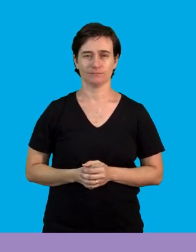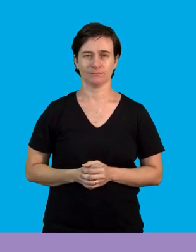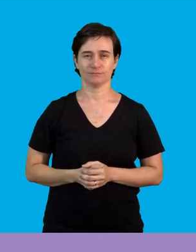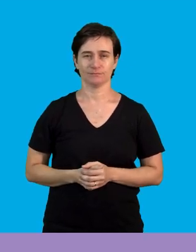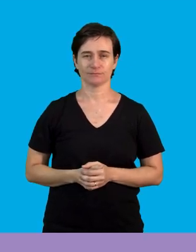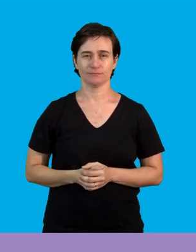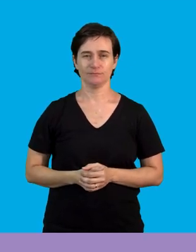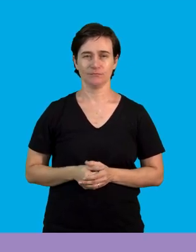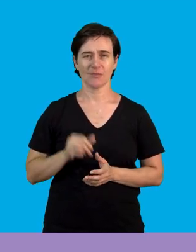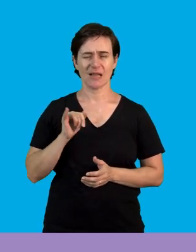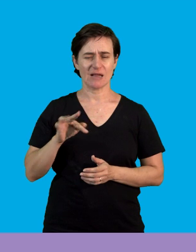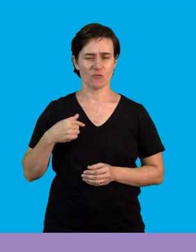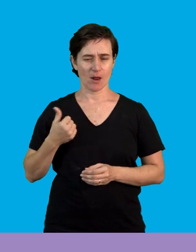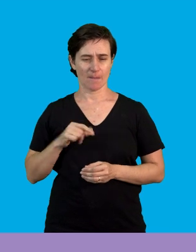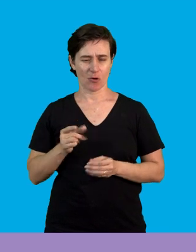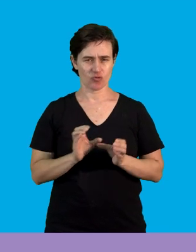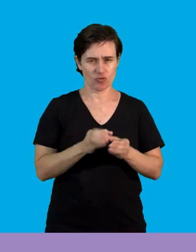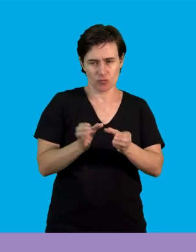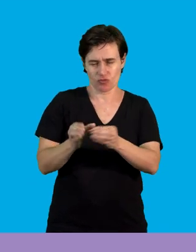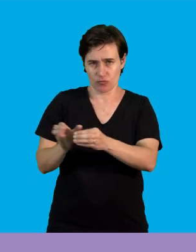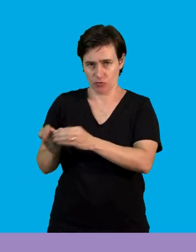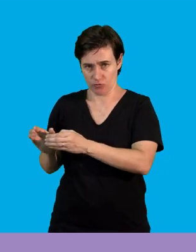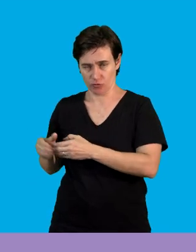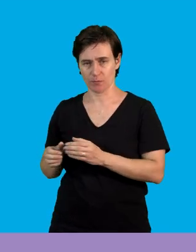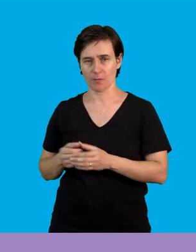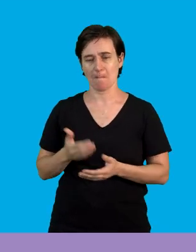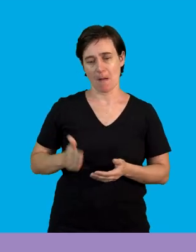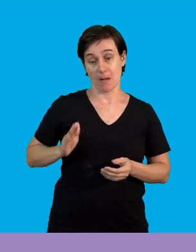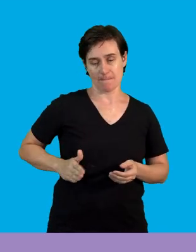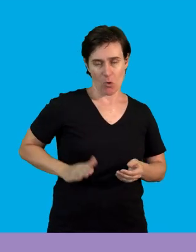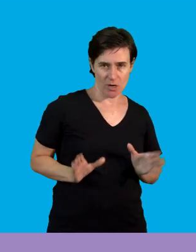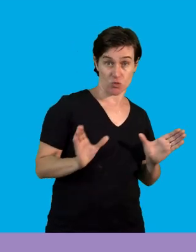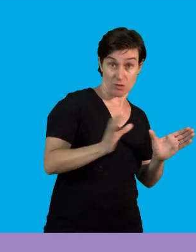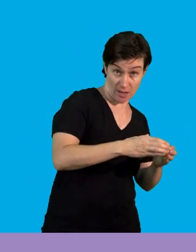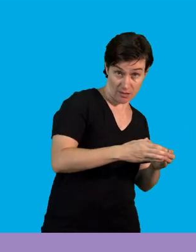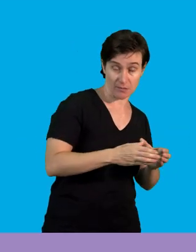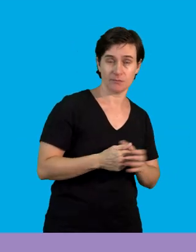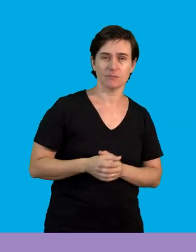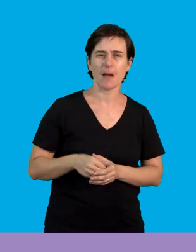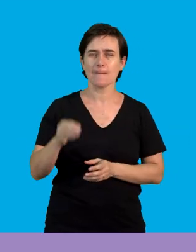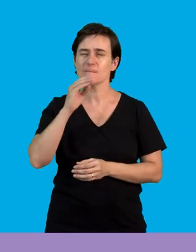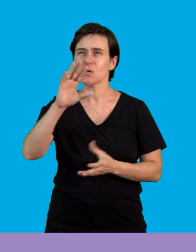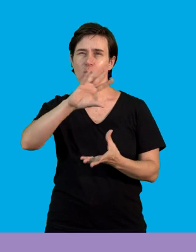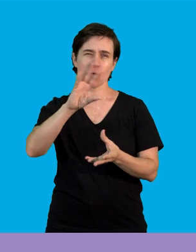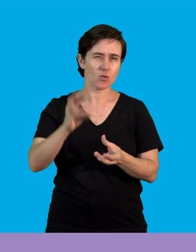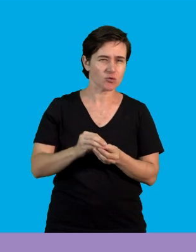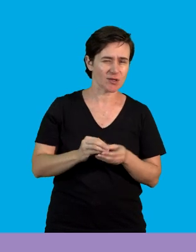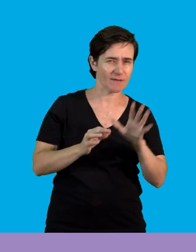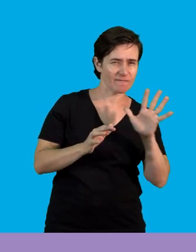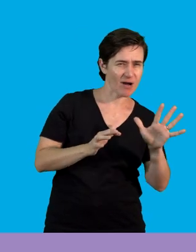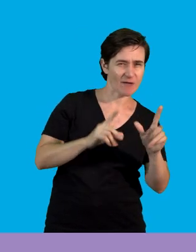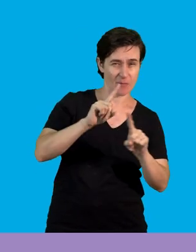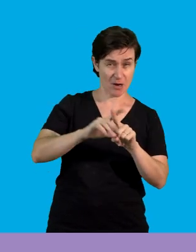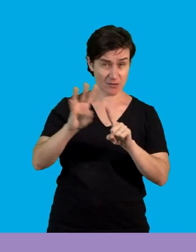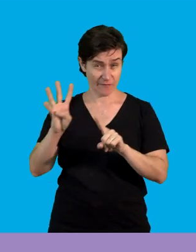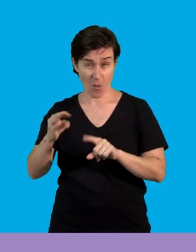If we were to group the people in the class, we'll then group the boys together. So it would be 5 boys